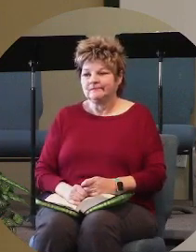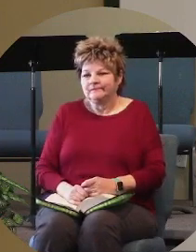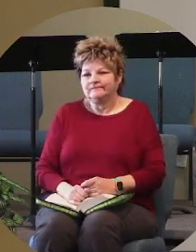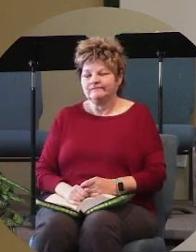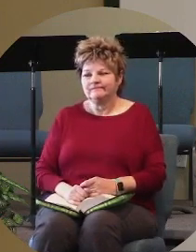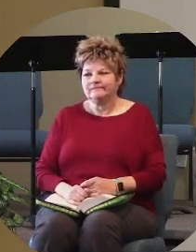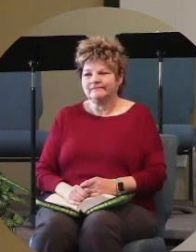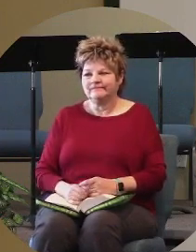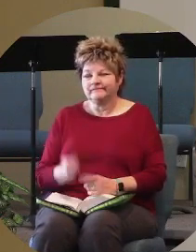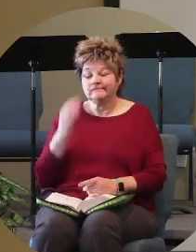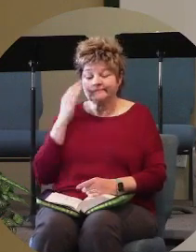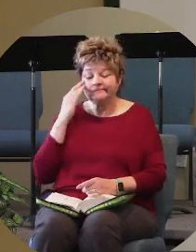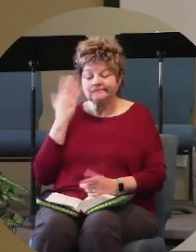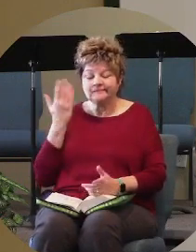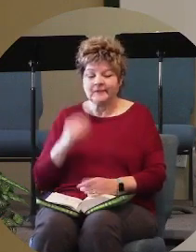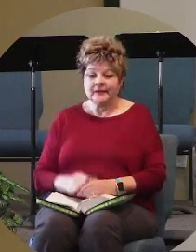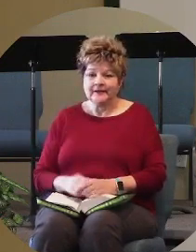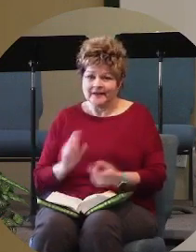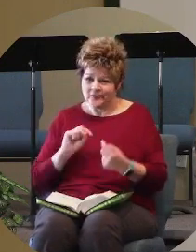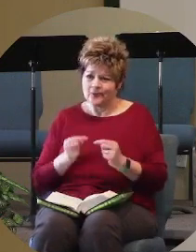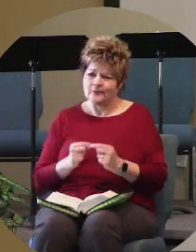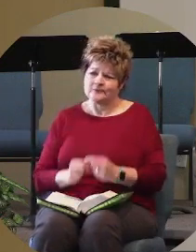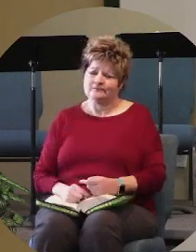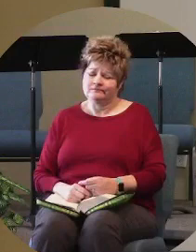know. And it hurts.